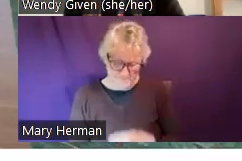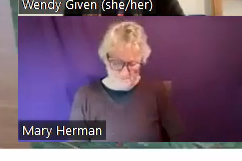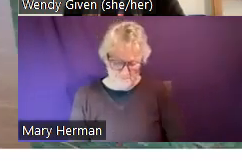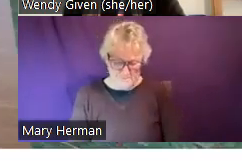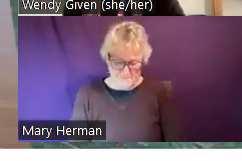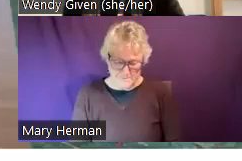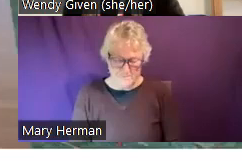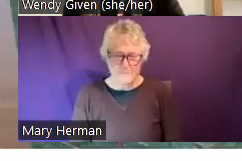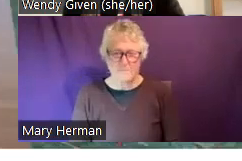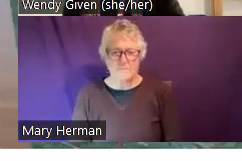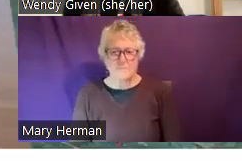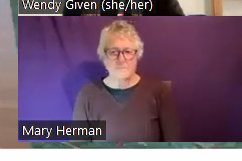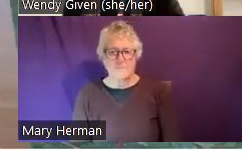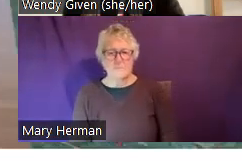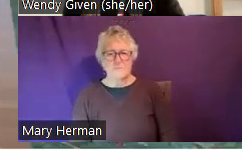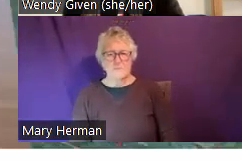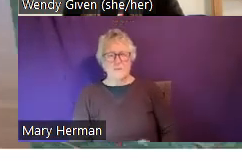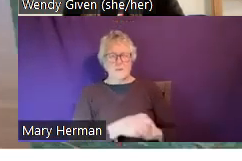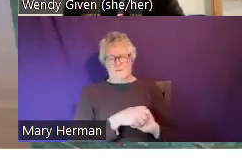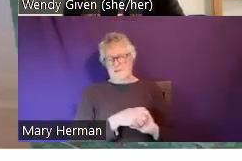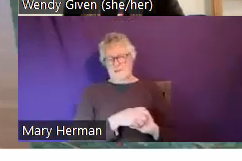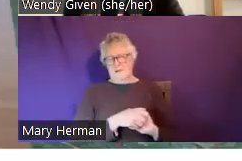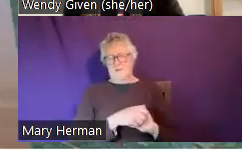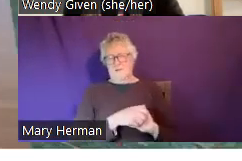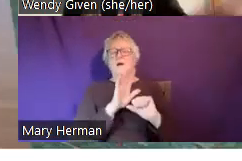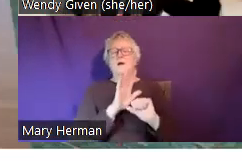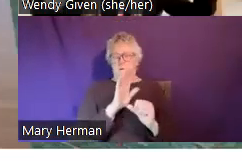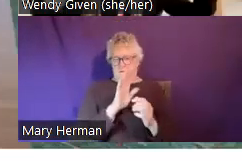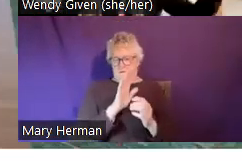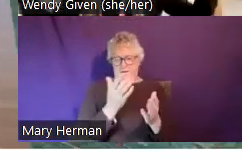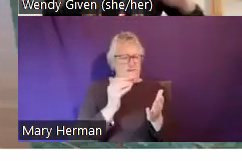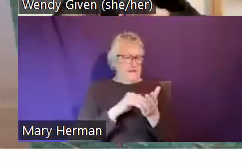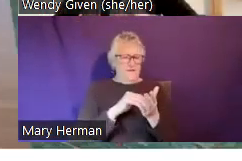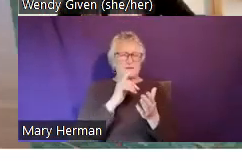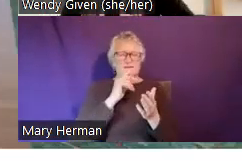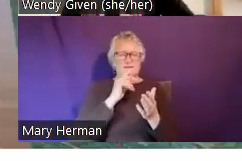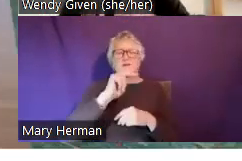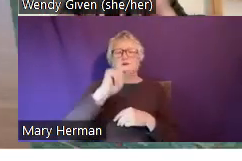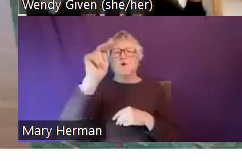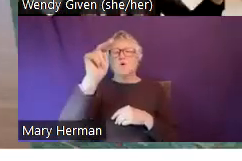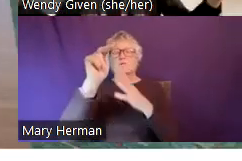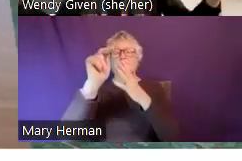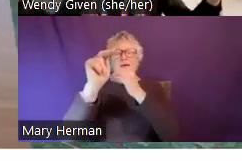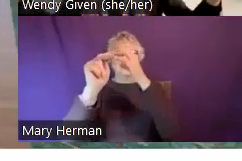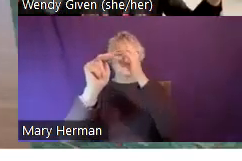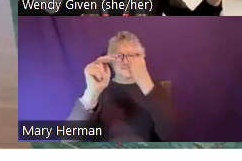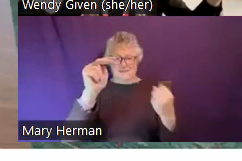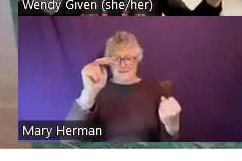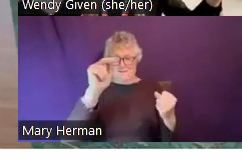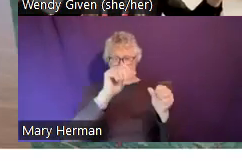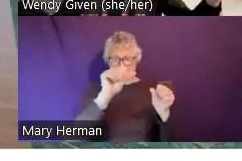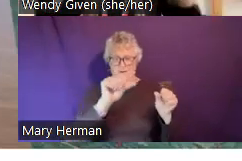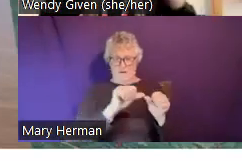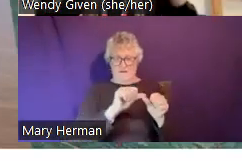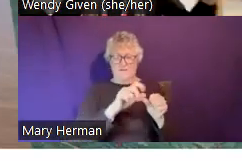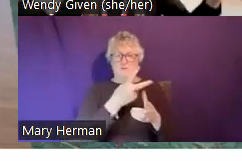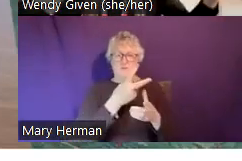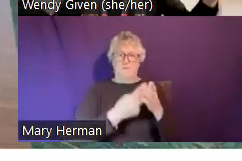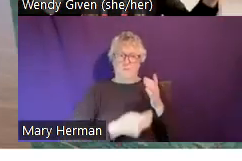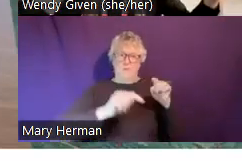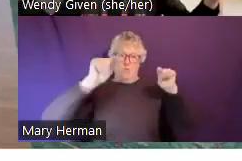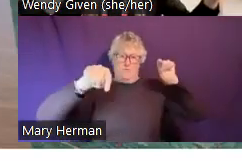And I'll just add again that it's the north and south areas. So it's both